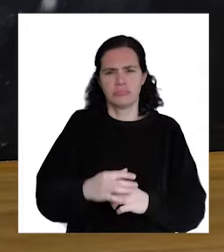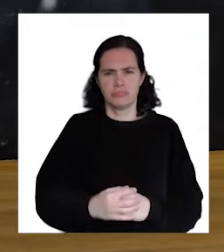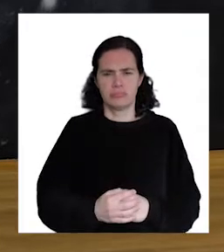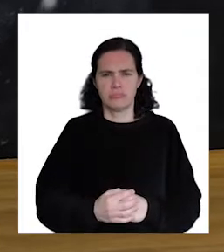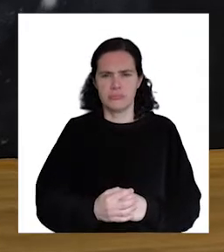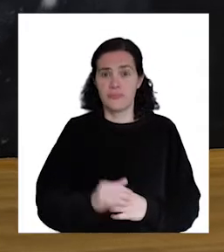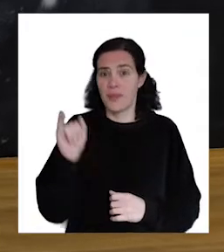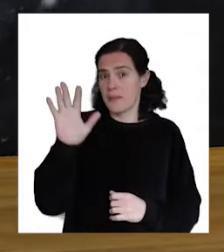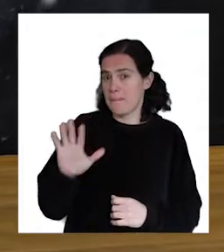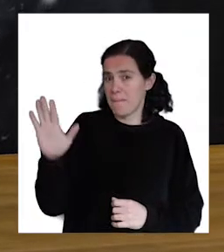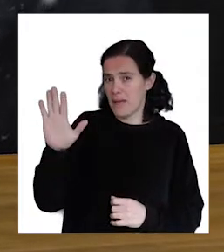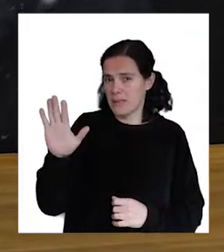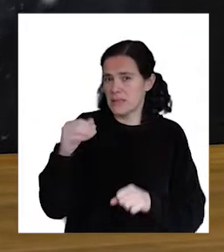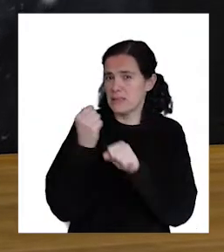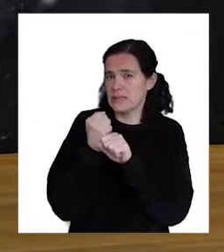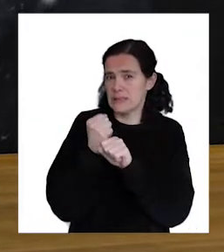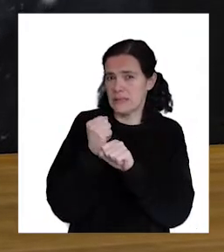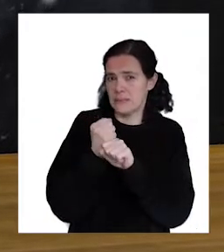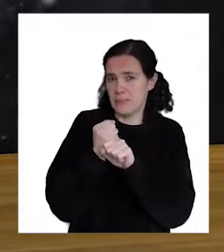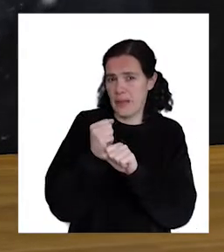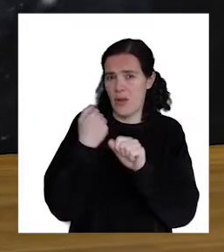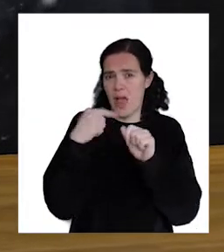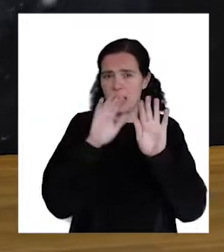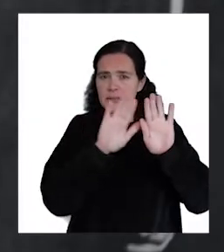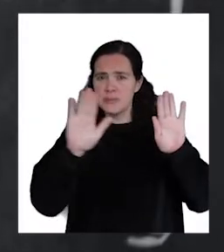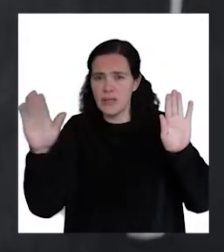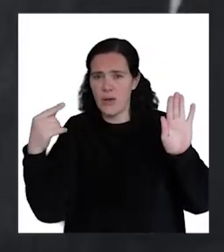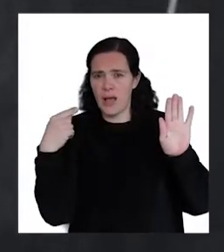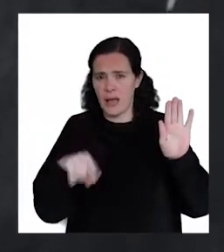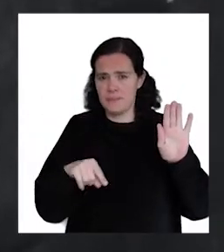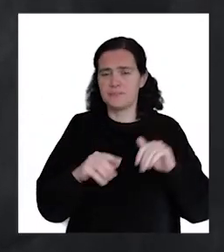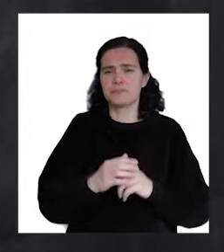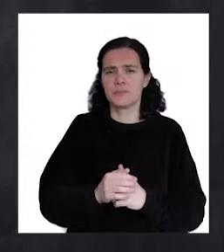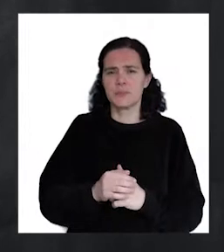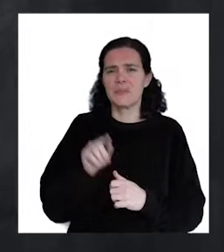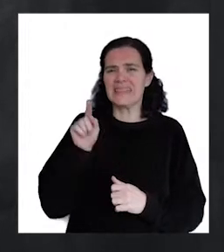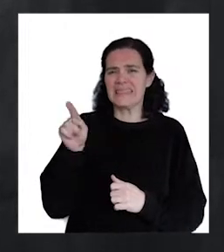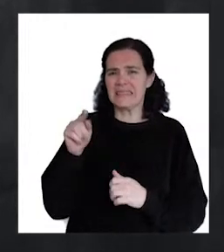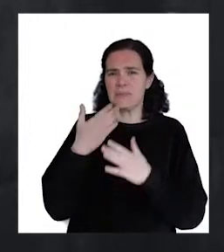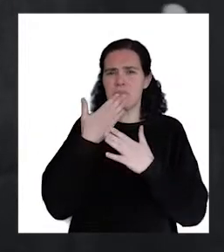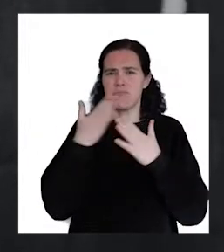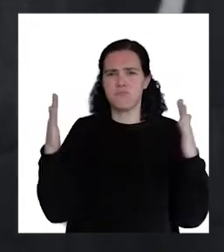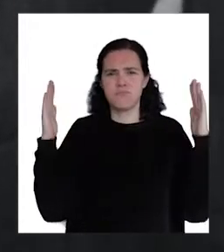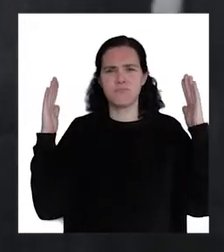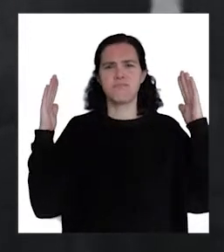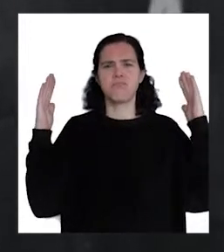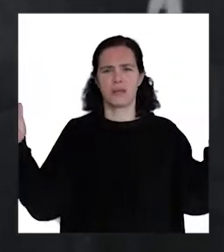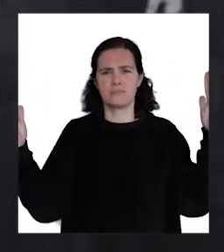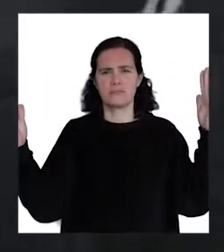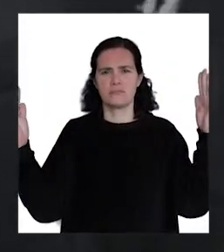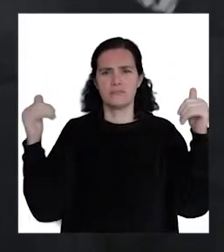controversial image and work in the exhibition, which is this very large